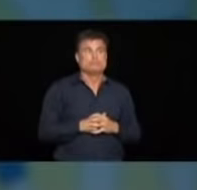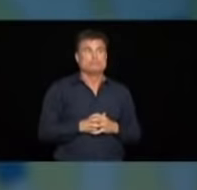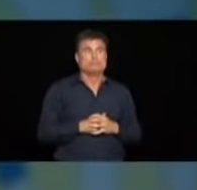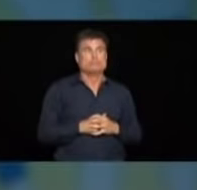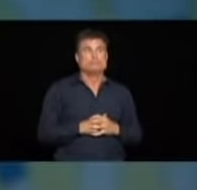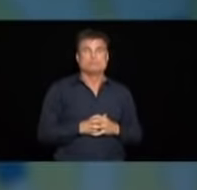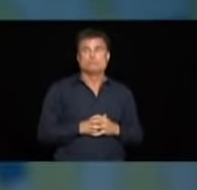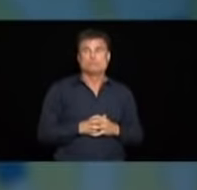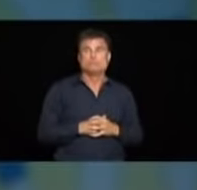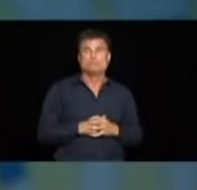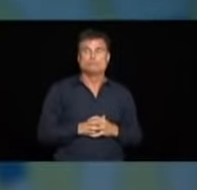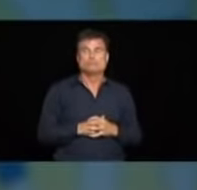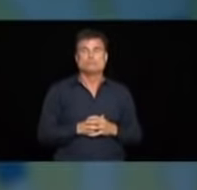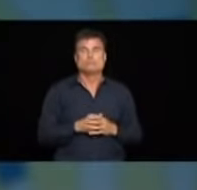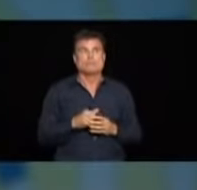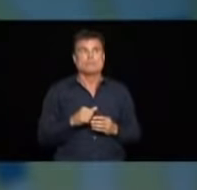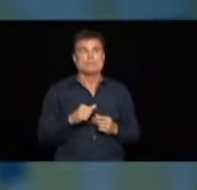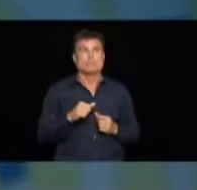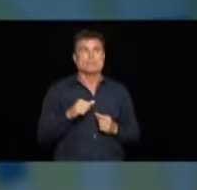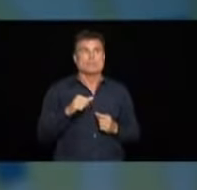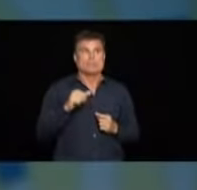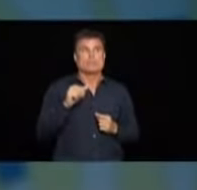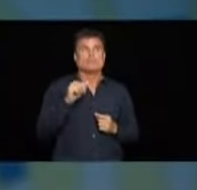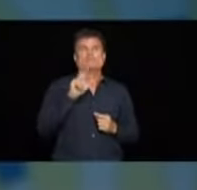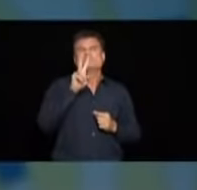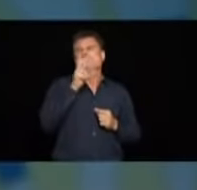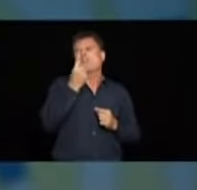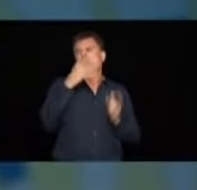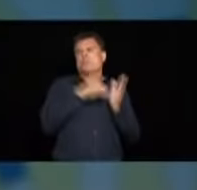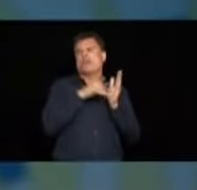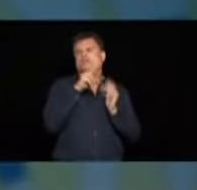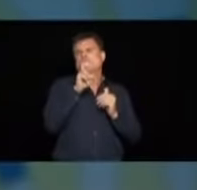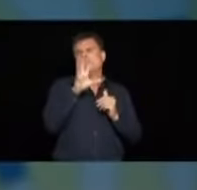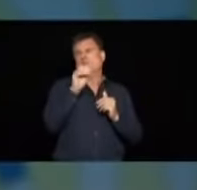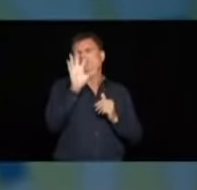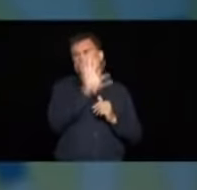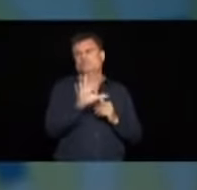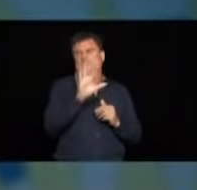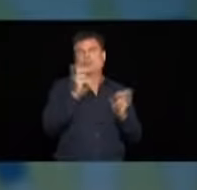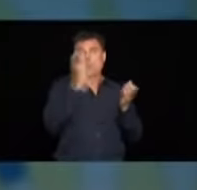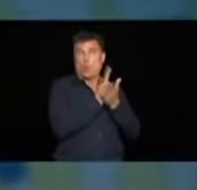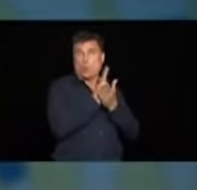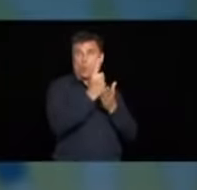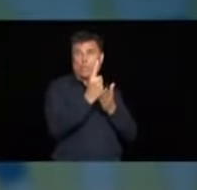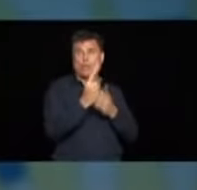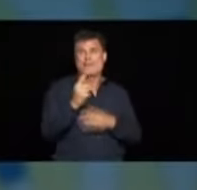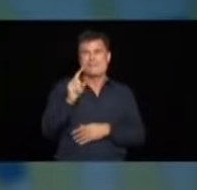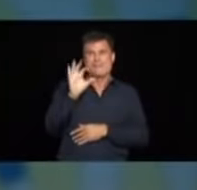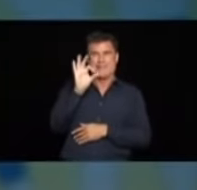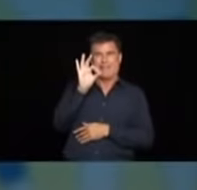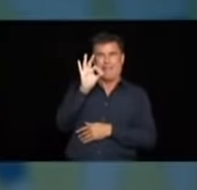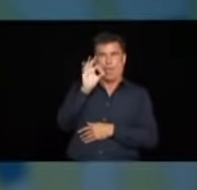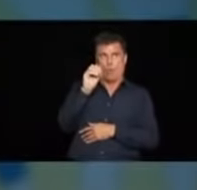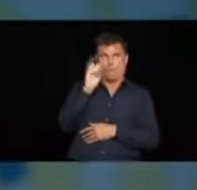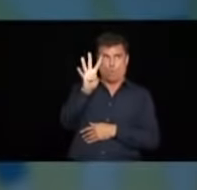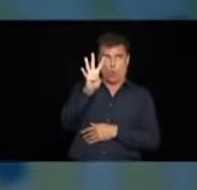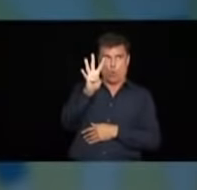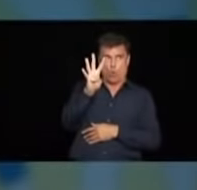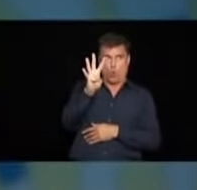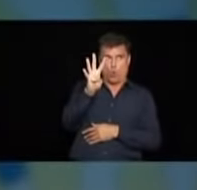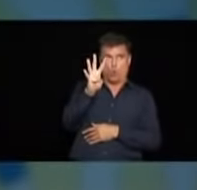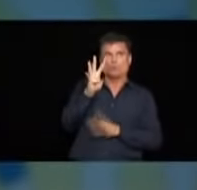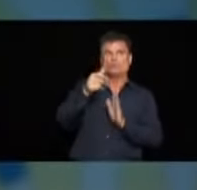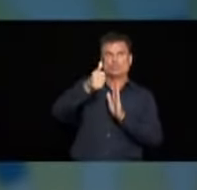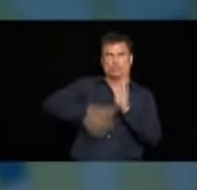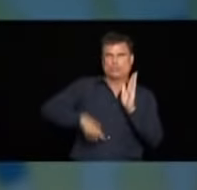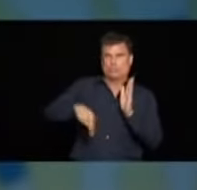still performed 904 more surgeries in the same period the previous year. That was in June and July when we were just launching